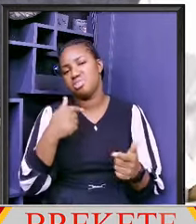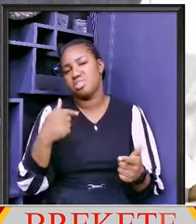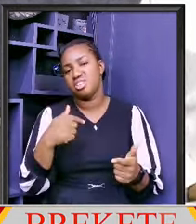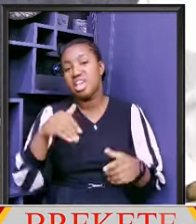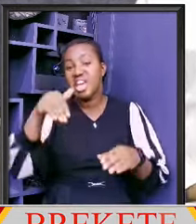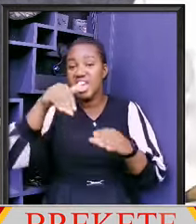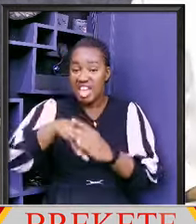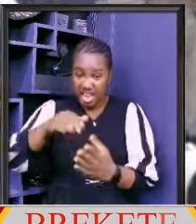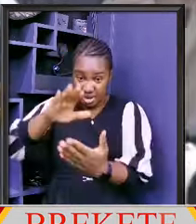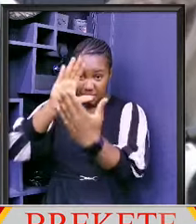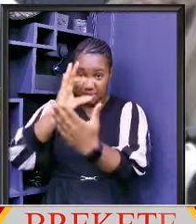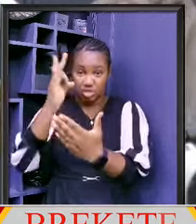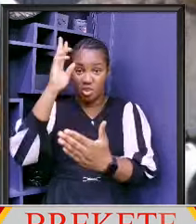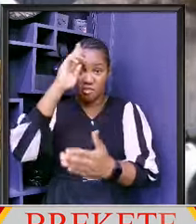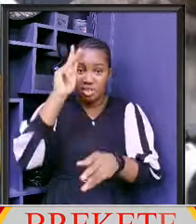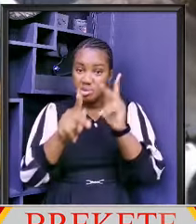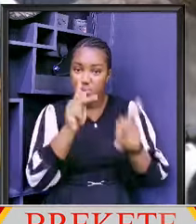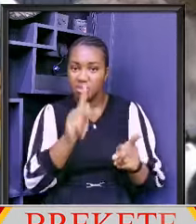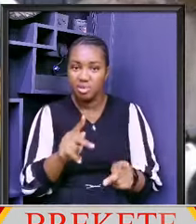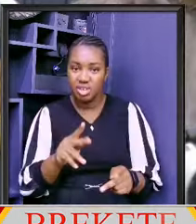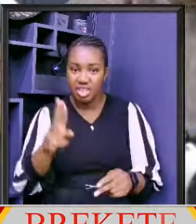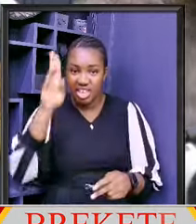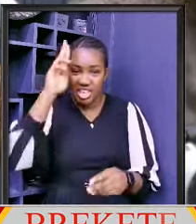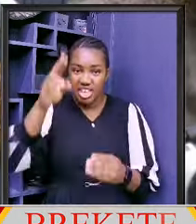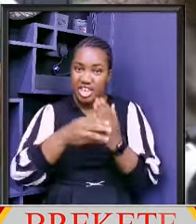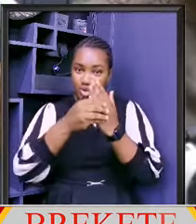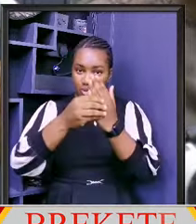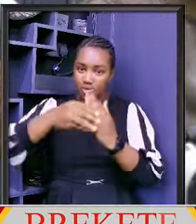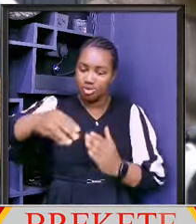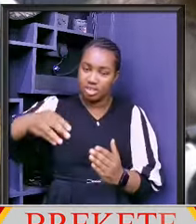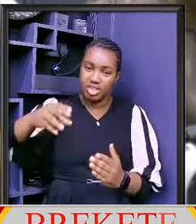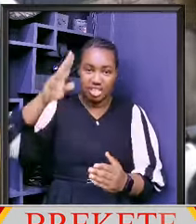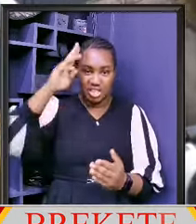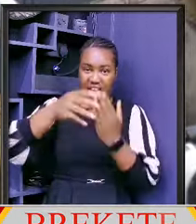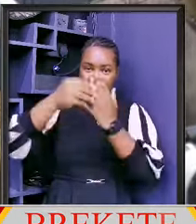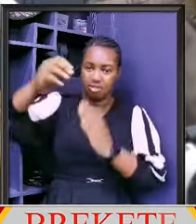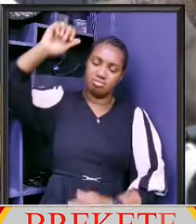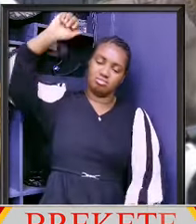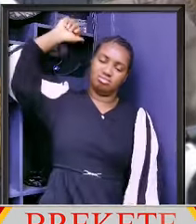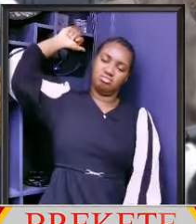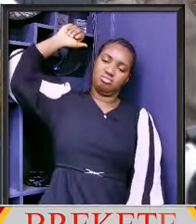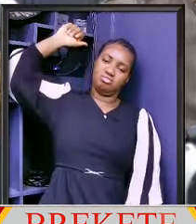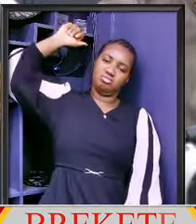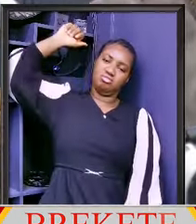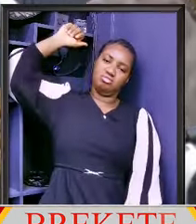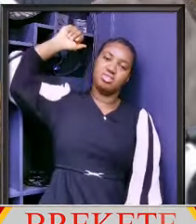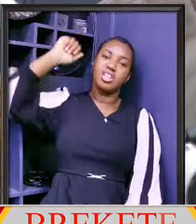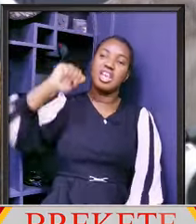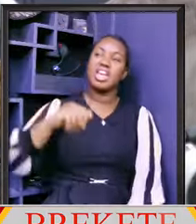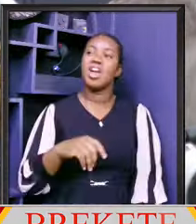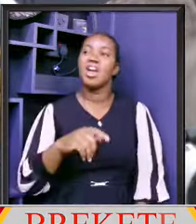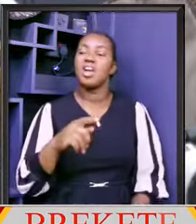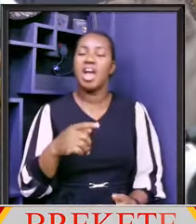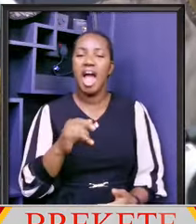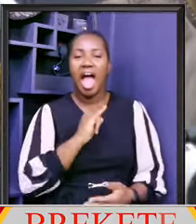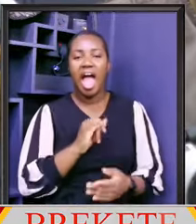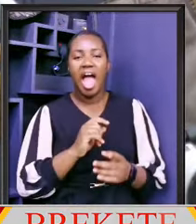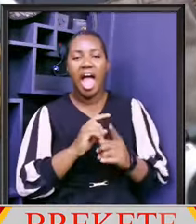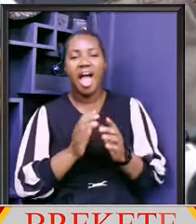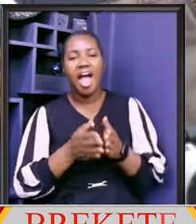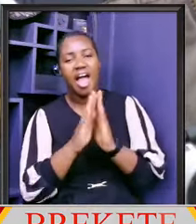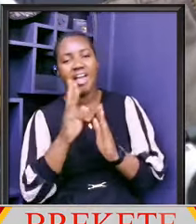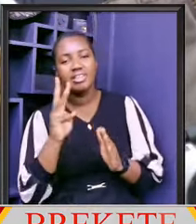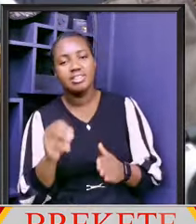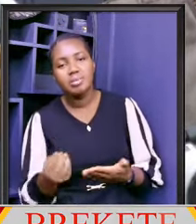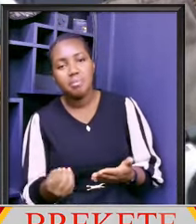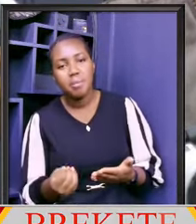In the presence of him people? Yes, sir. As he do, in the presence of him people, you answer him. Yes, I said, "The one I did to you here or in Nigeria, sir?" He